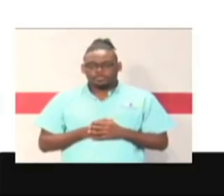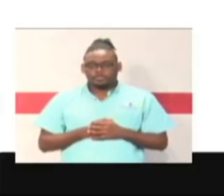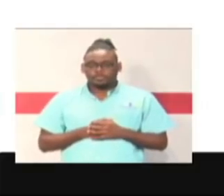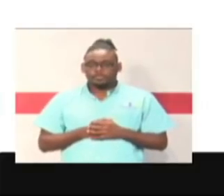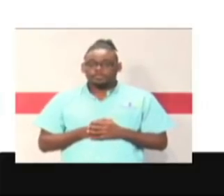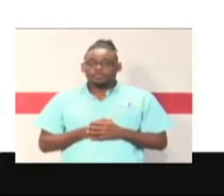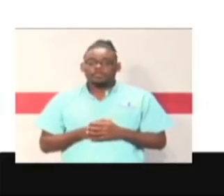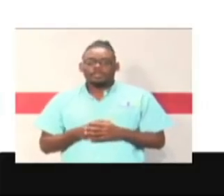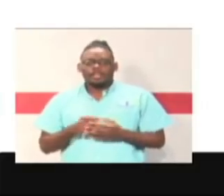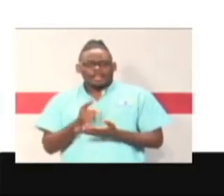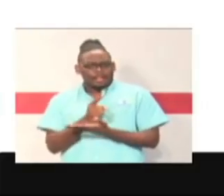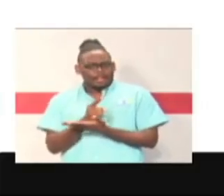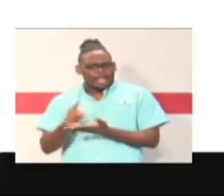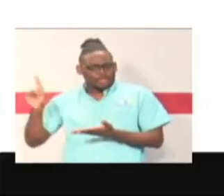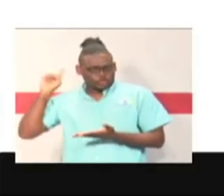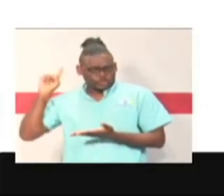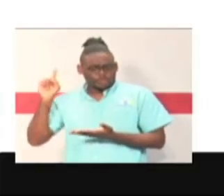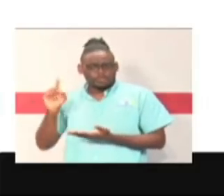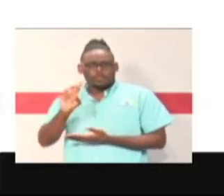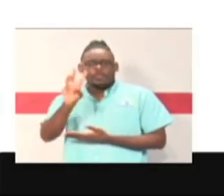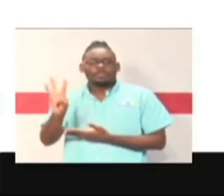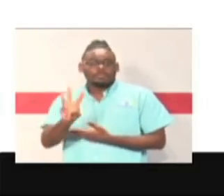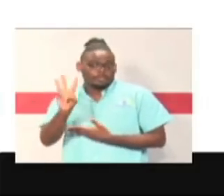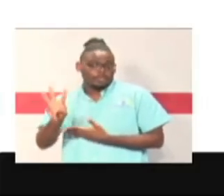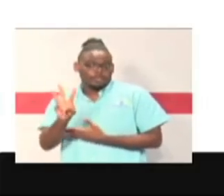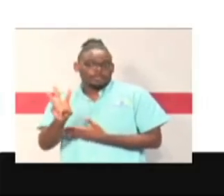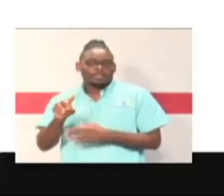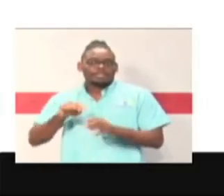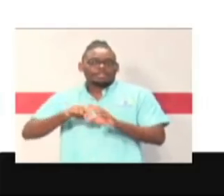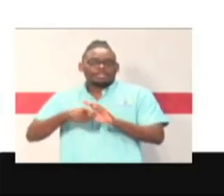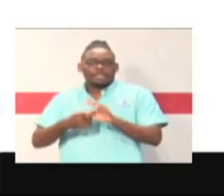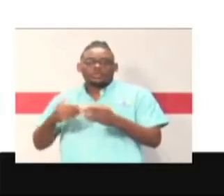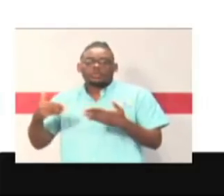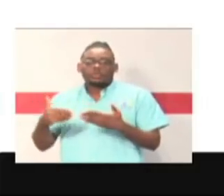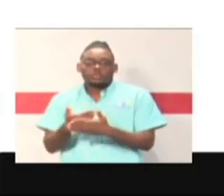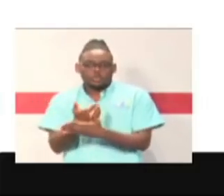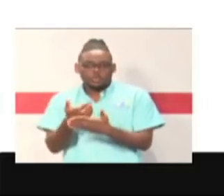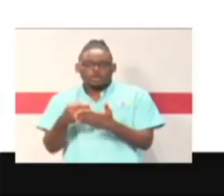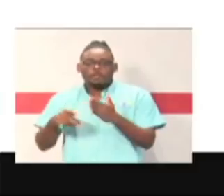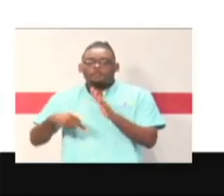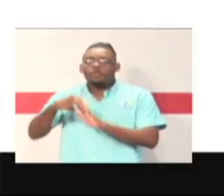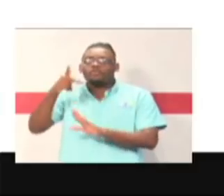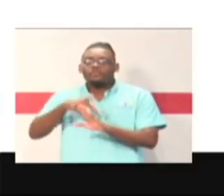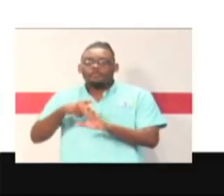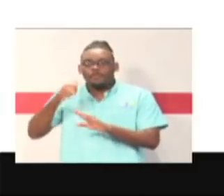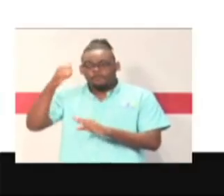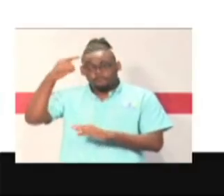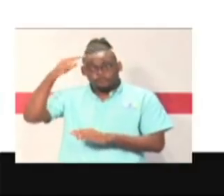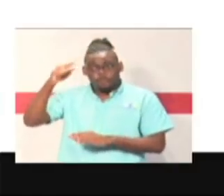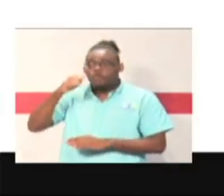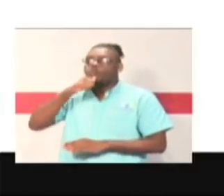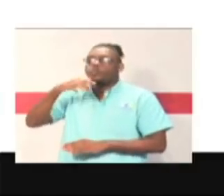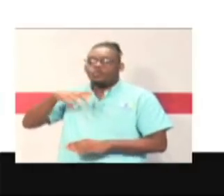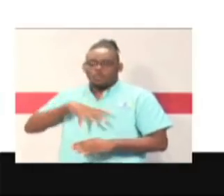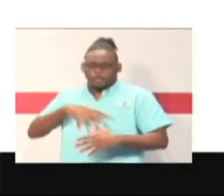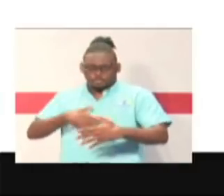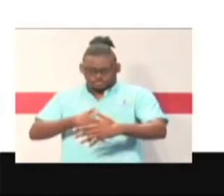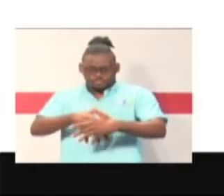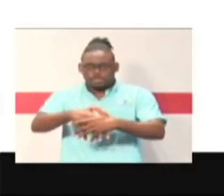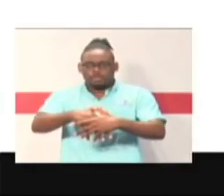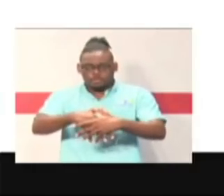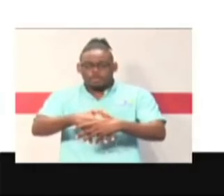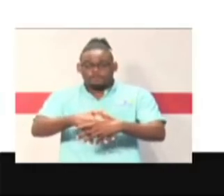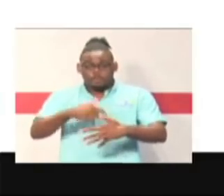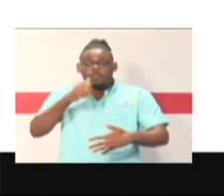week, Wednesday, we started the new program for pregnant patients in the second trimester and above